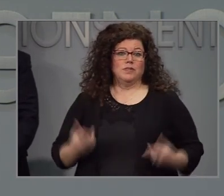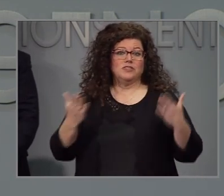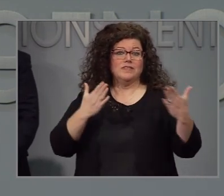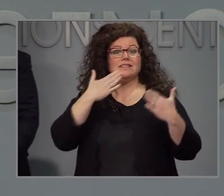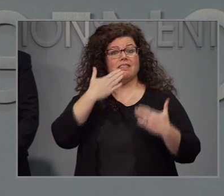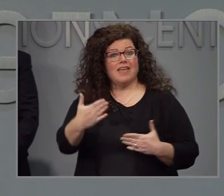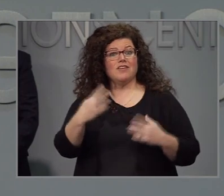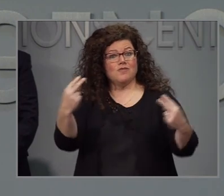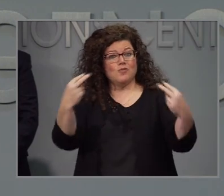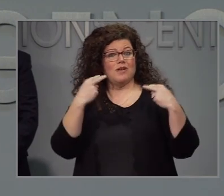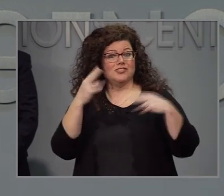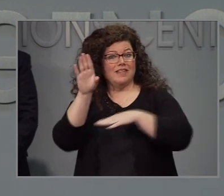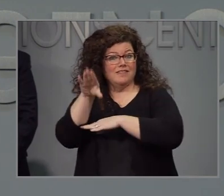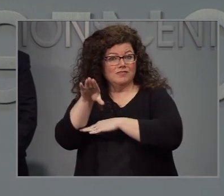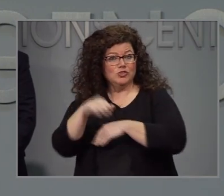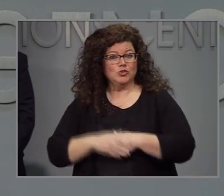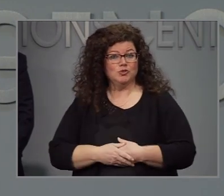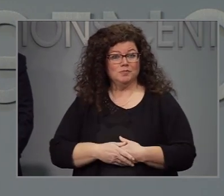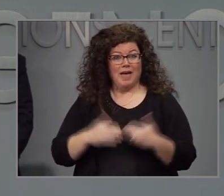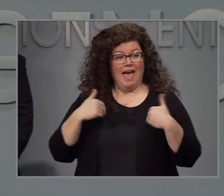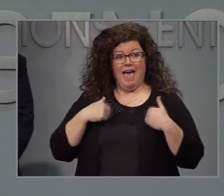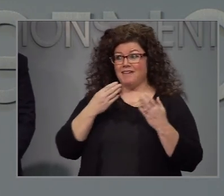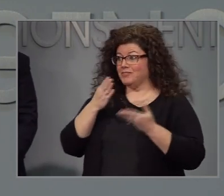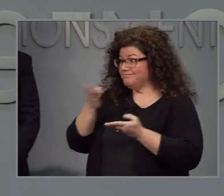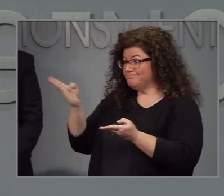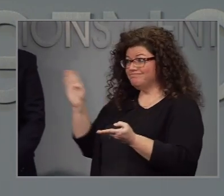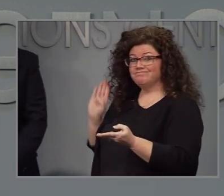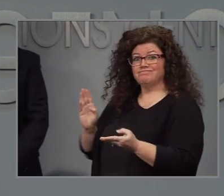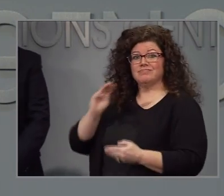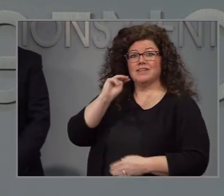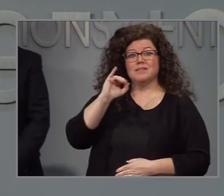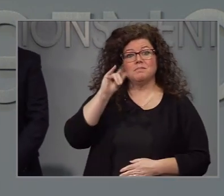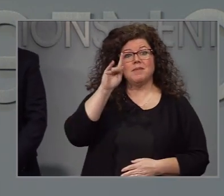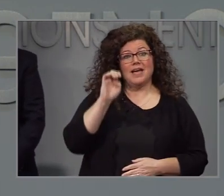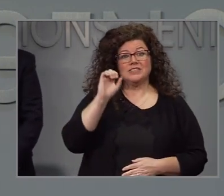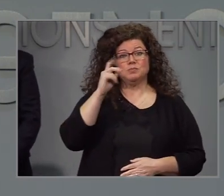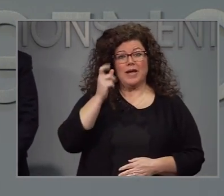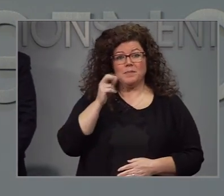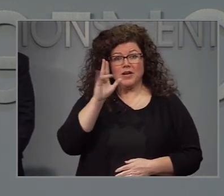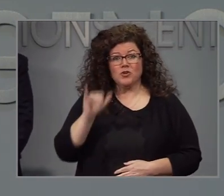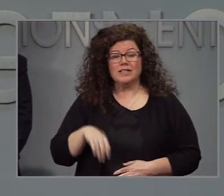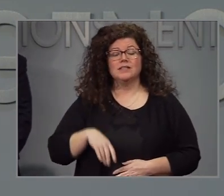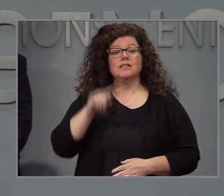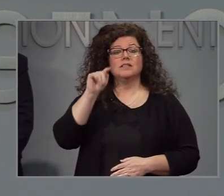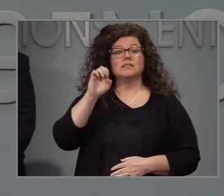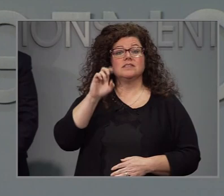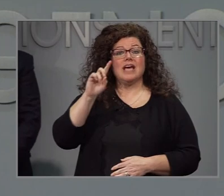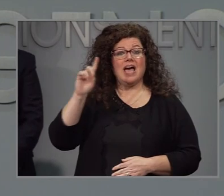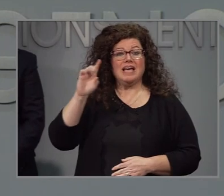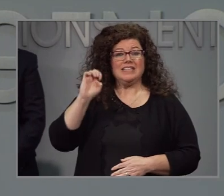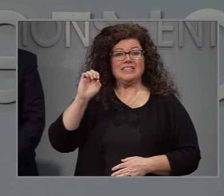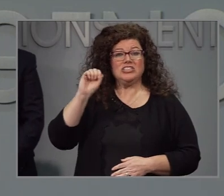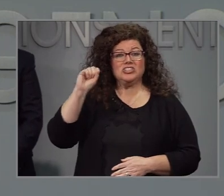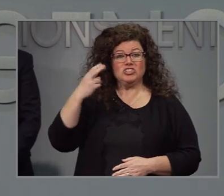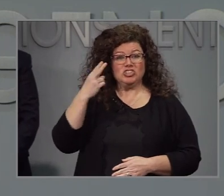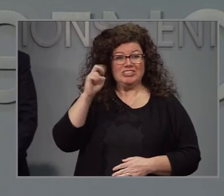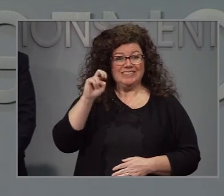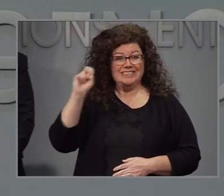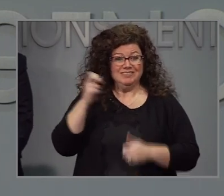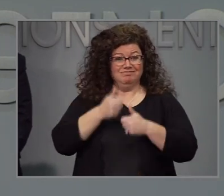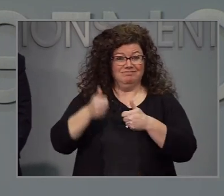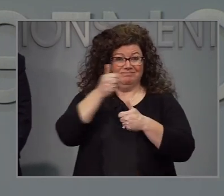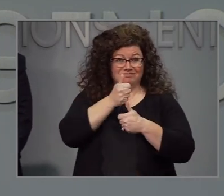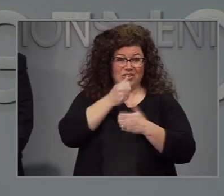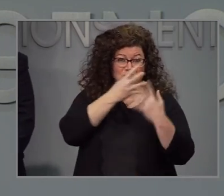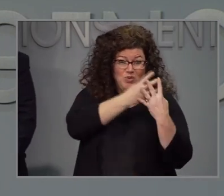afternoon. With me today, our Director Mike Sprayberry, also Todd Ishii, the Commissioner of Prisons, and Tim Moose,